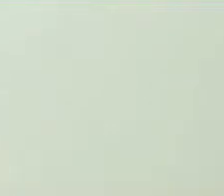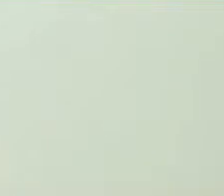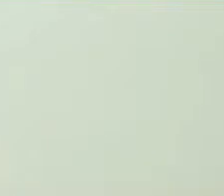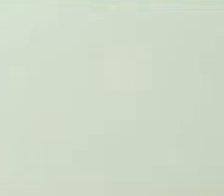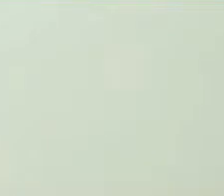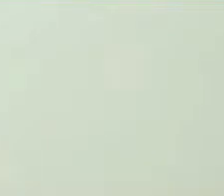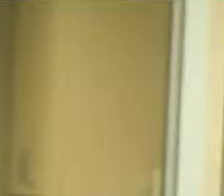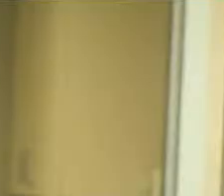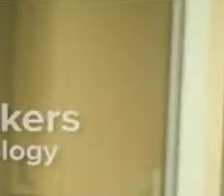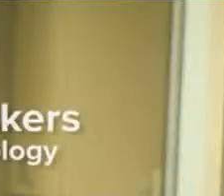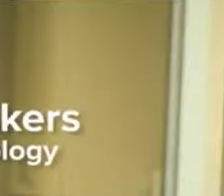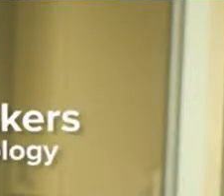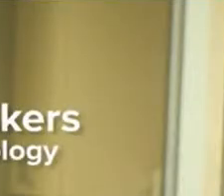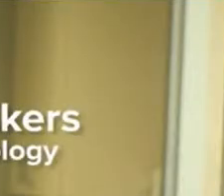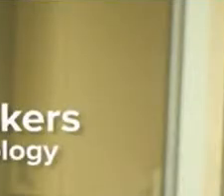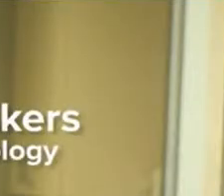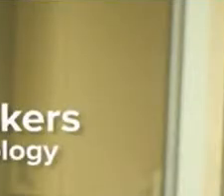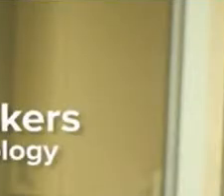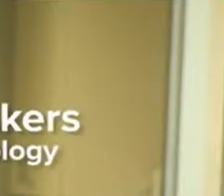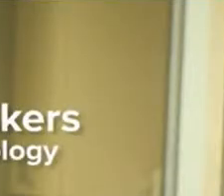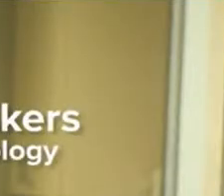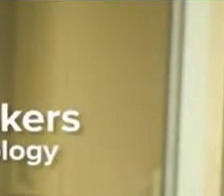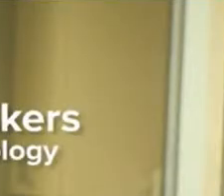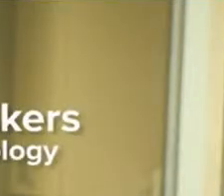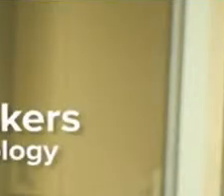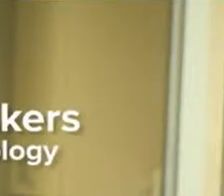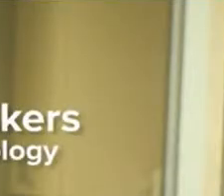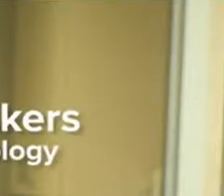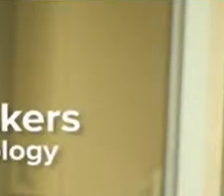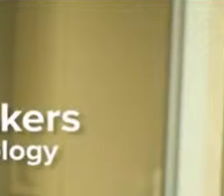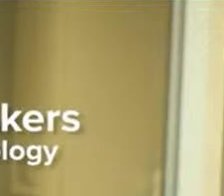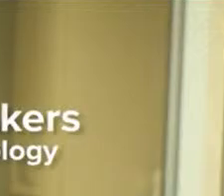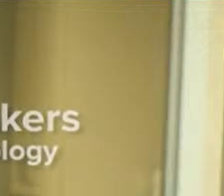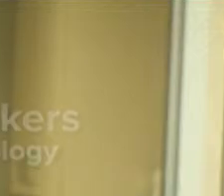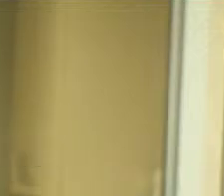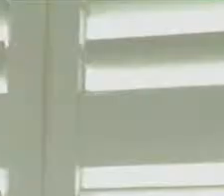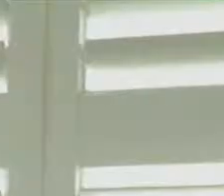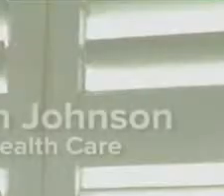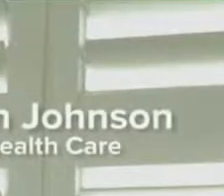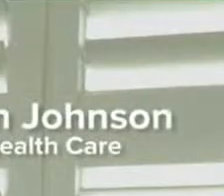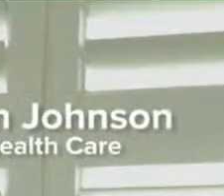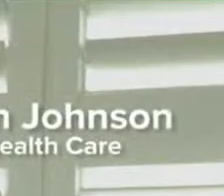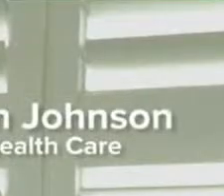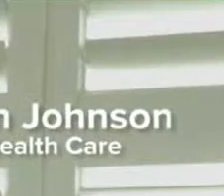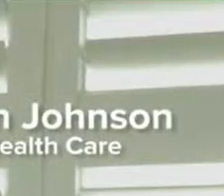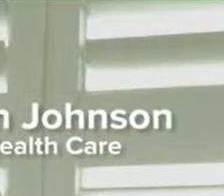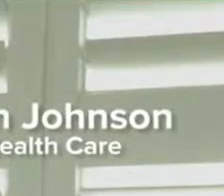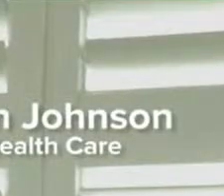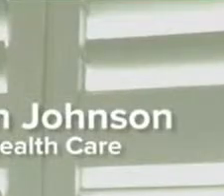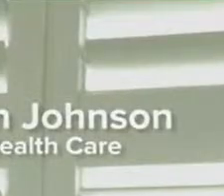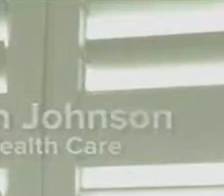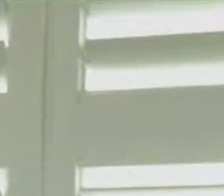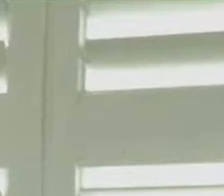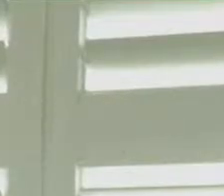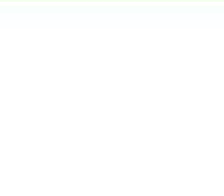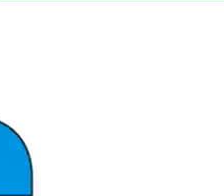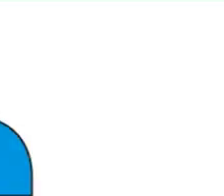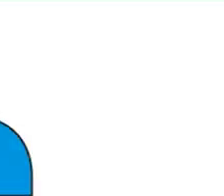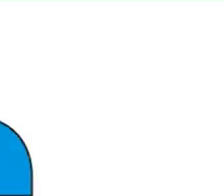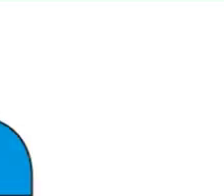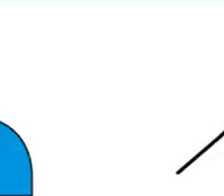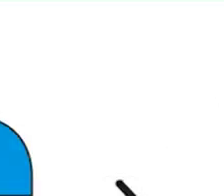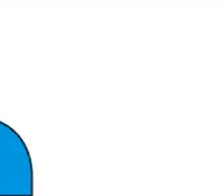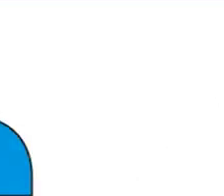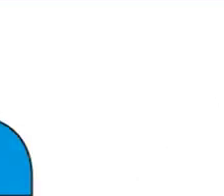they leave your body. They're effective. They provide outstanding protection against serious illness. Listen to the local doctors you